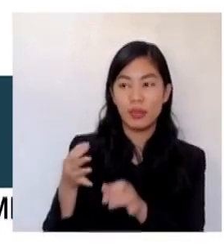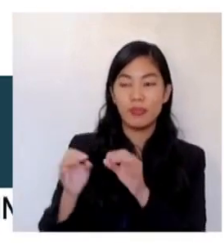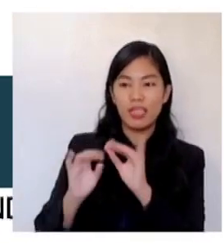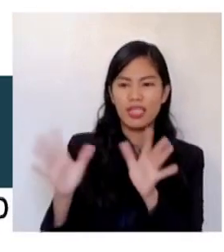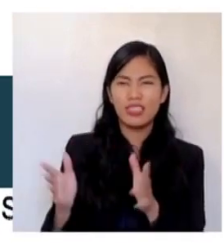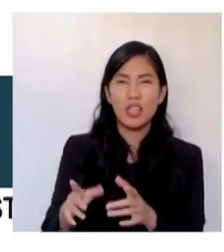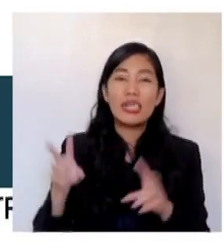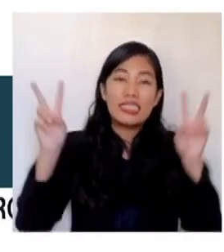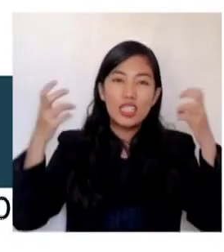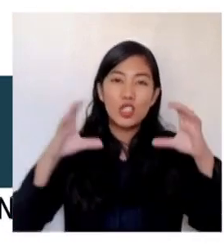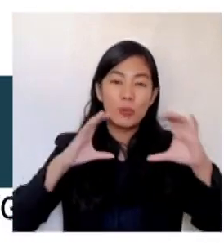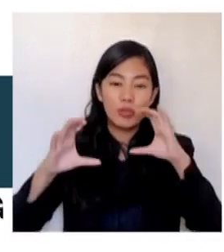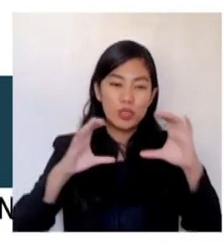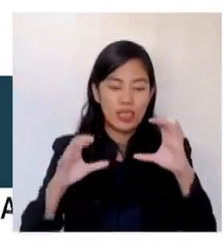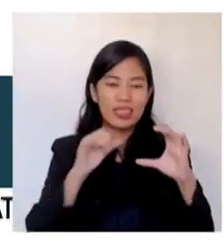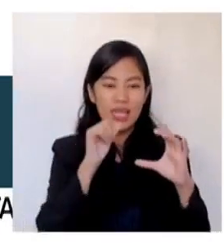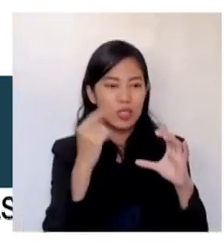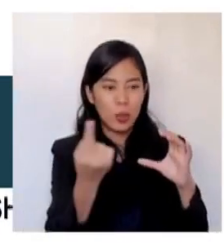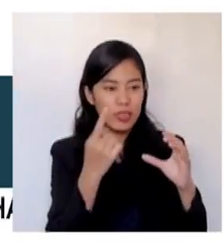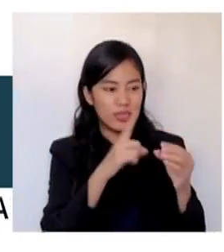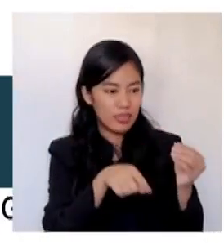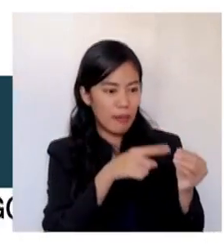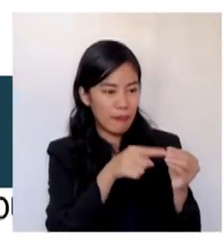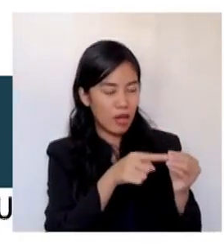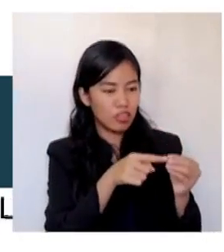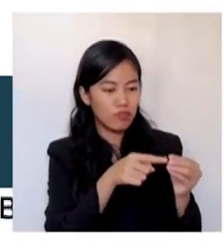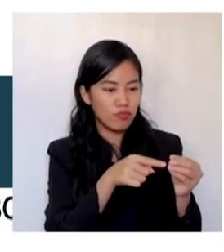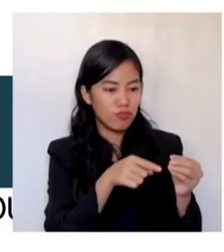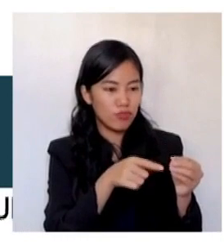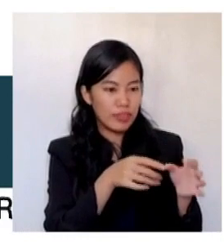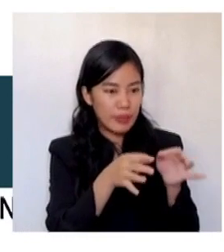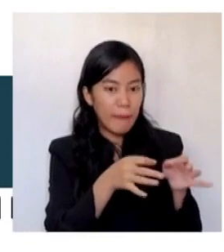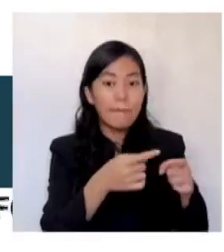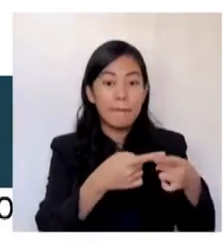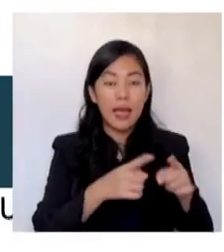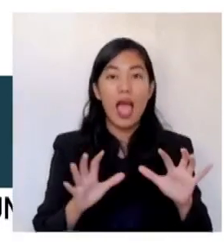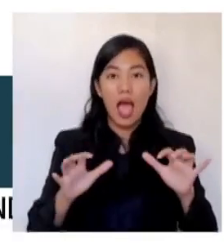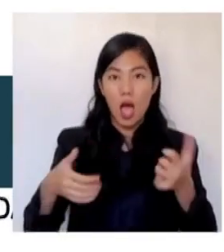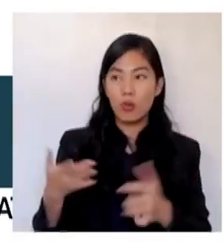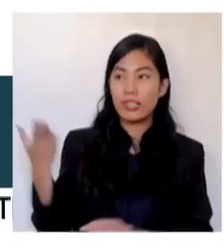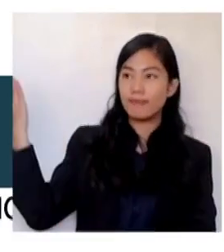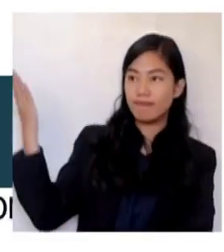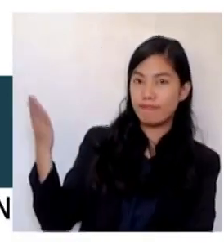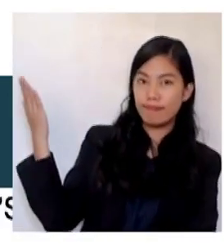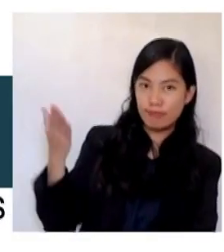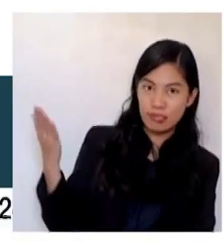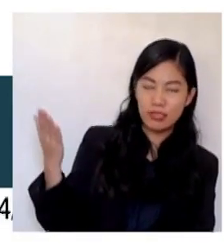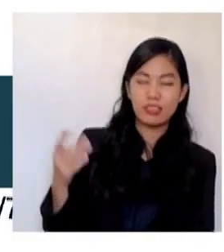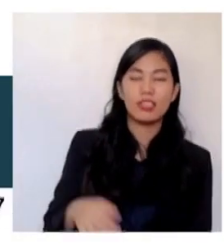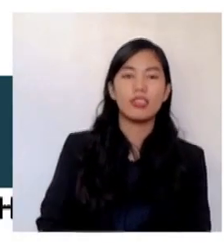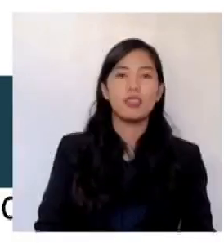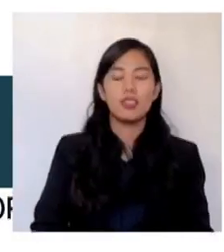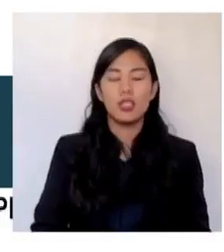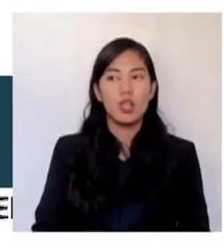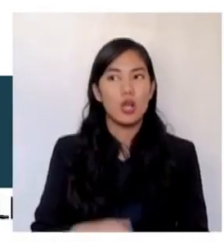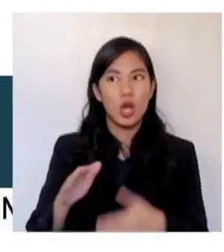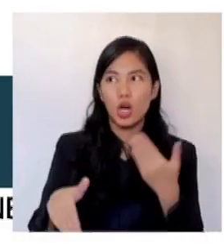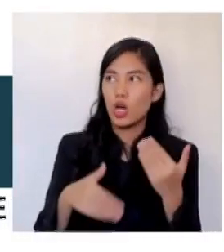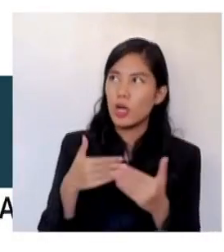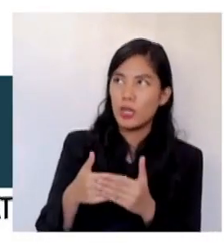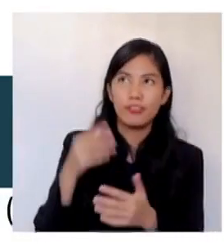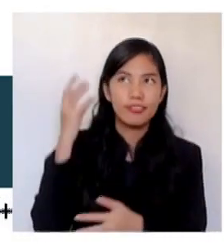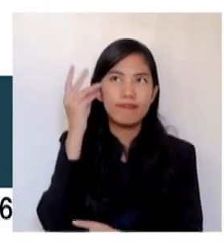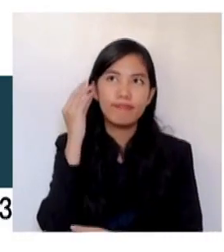not only the content, it's also the way it's delivered, no. Mm-hmm. So with all this criteria, I can handily give